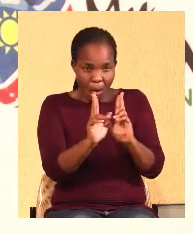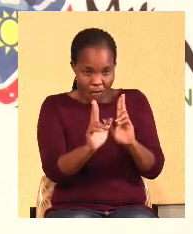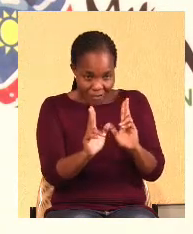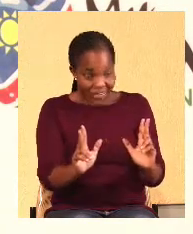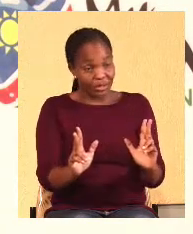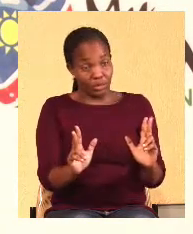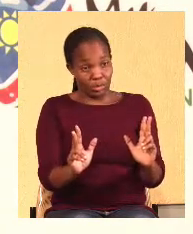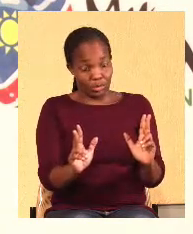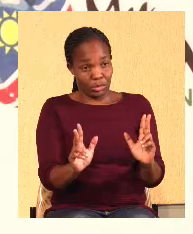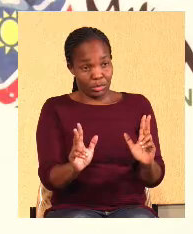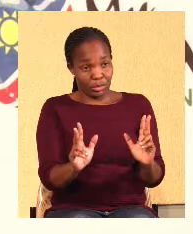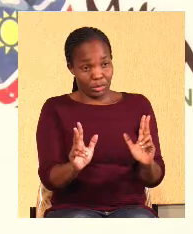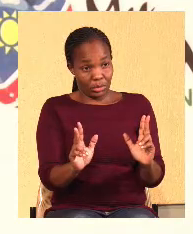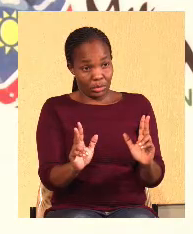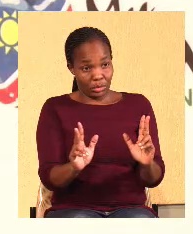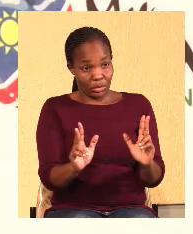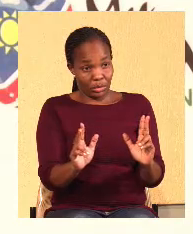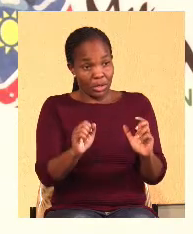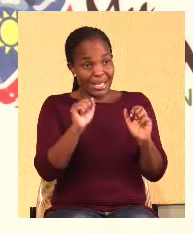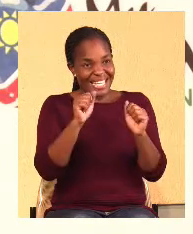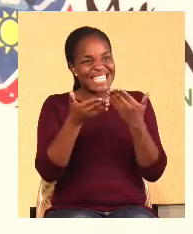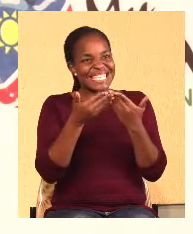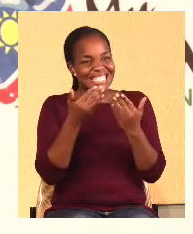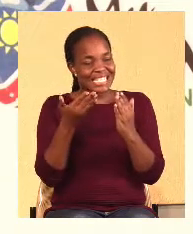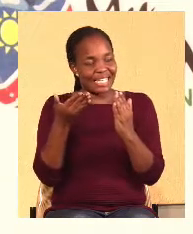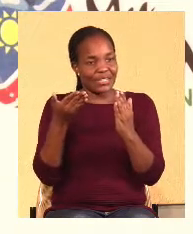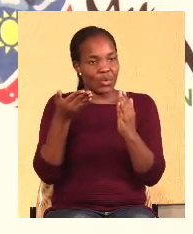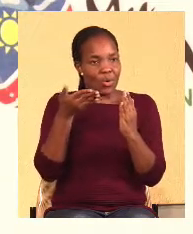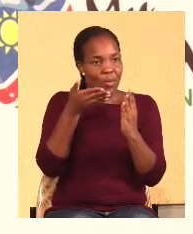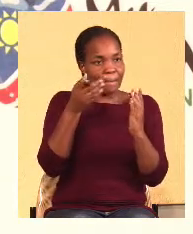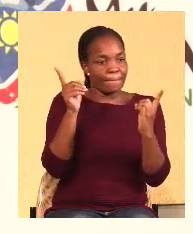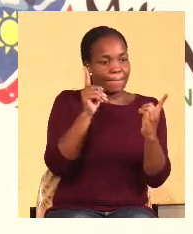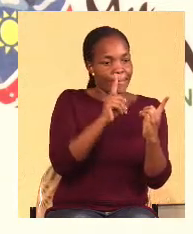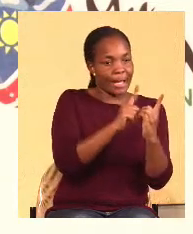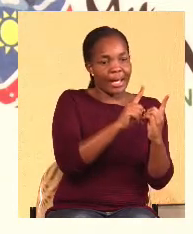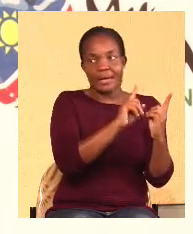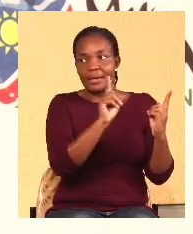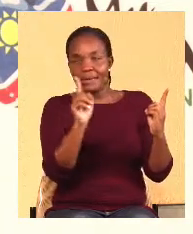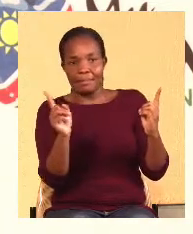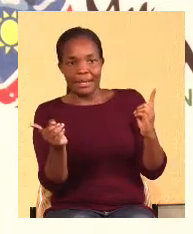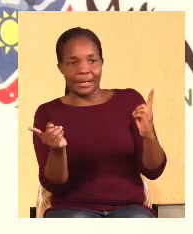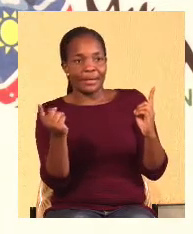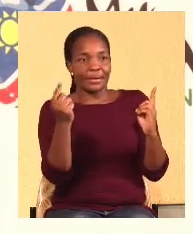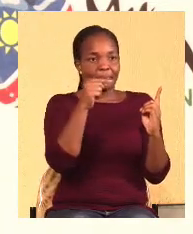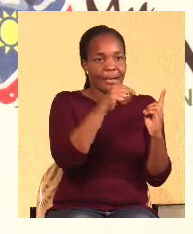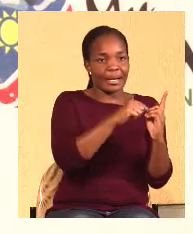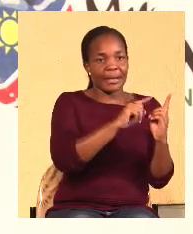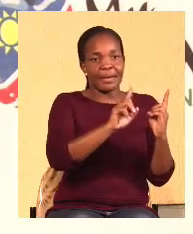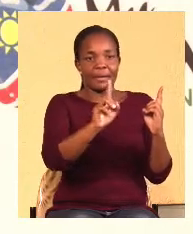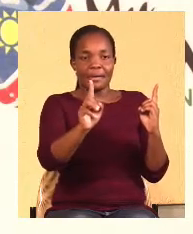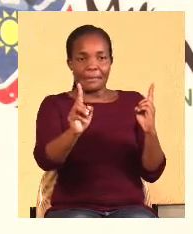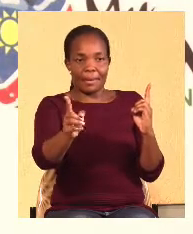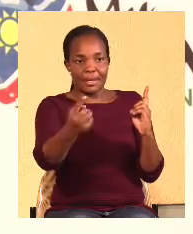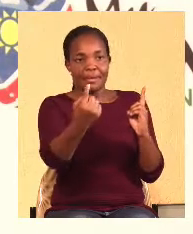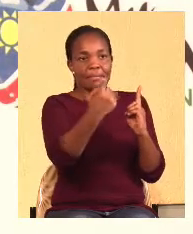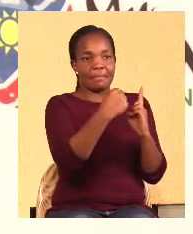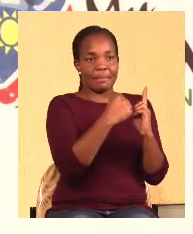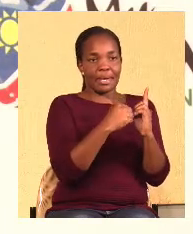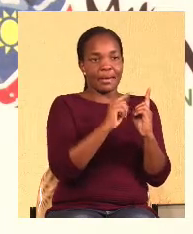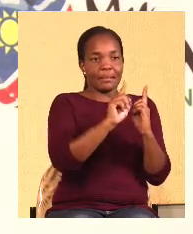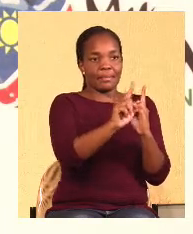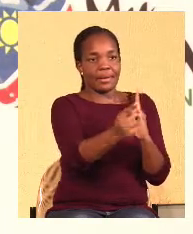of the regulations, how to go there, how to conduct the activities there, those who shall be allowed to